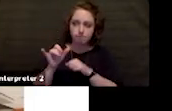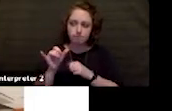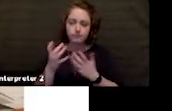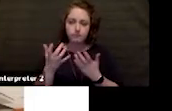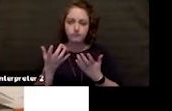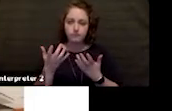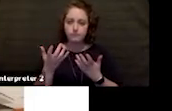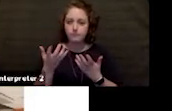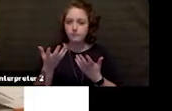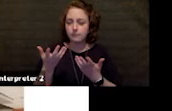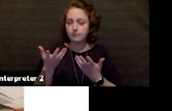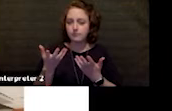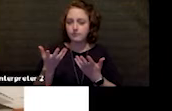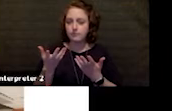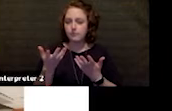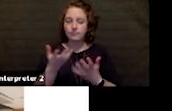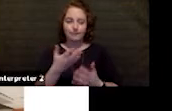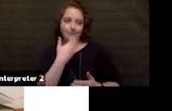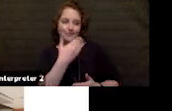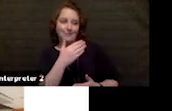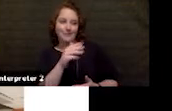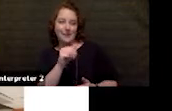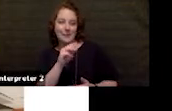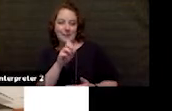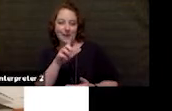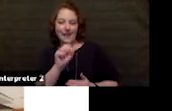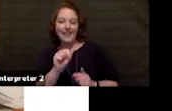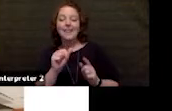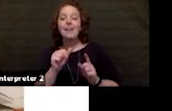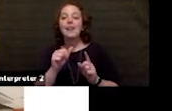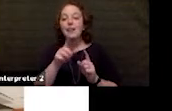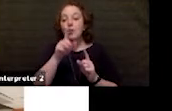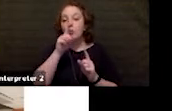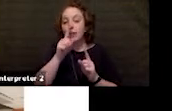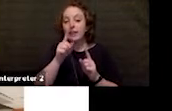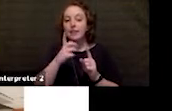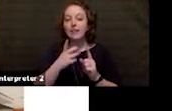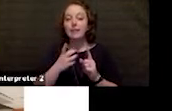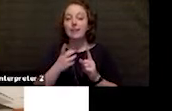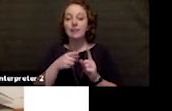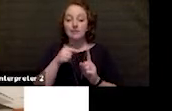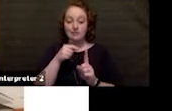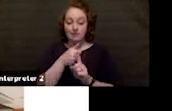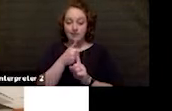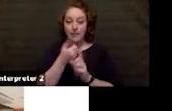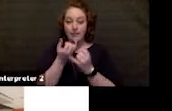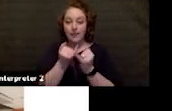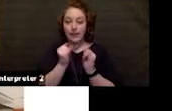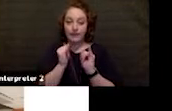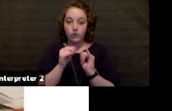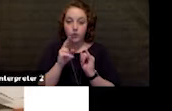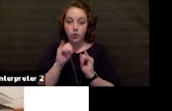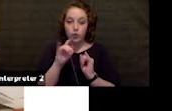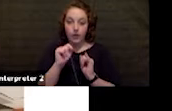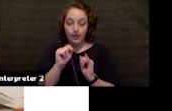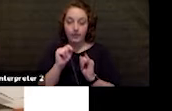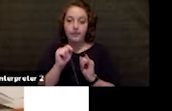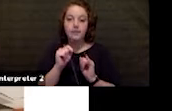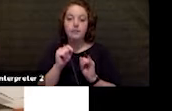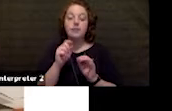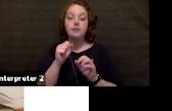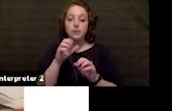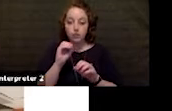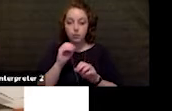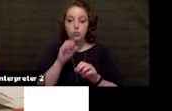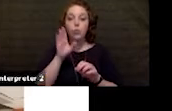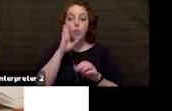yeah, thank you, Amelia. It's basically an individual unit for the spaces served, and so you have a